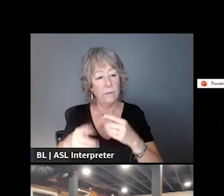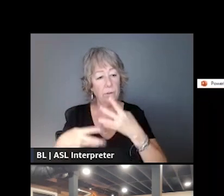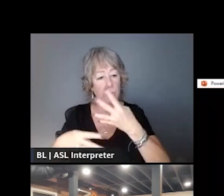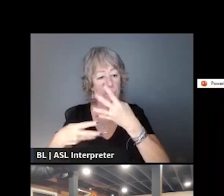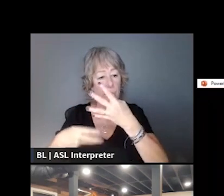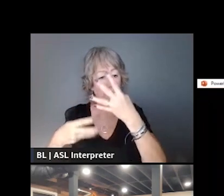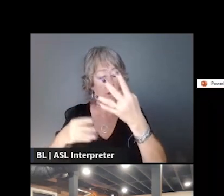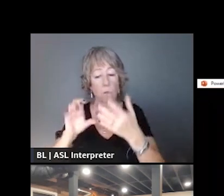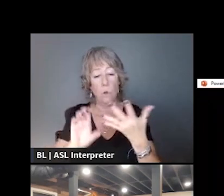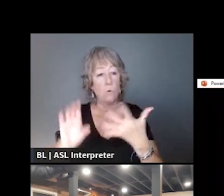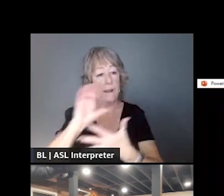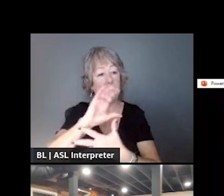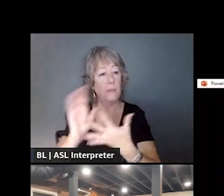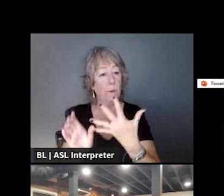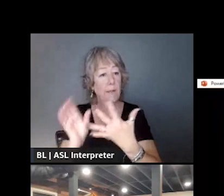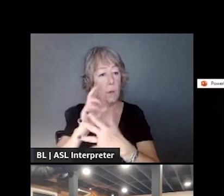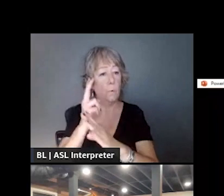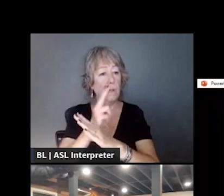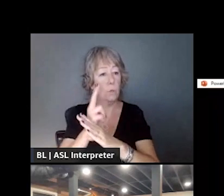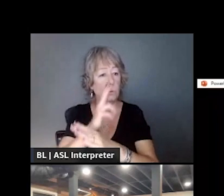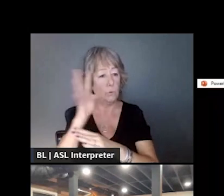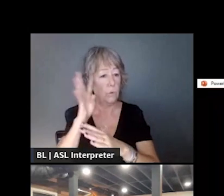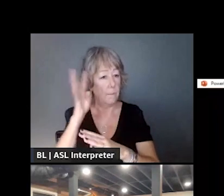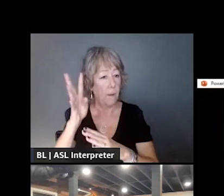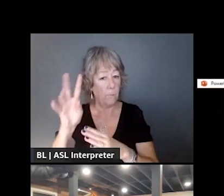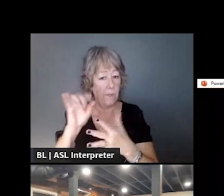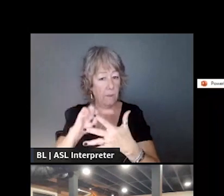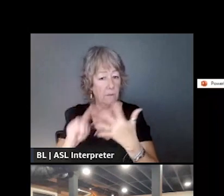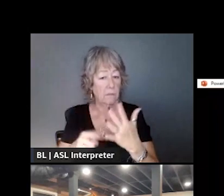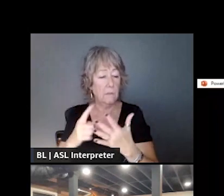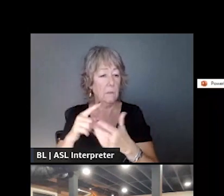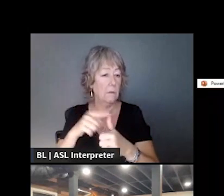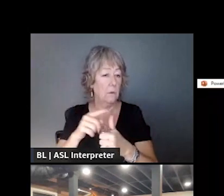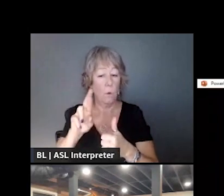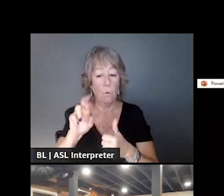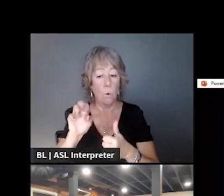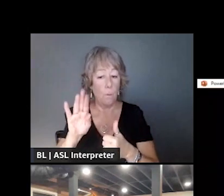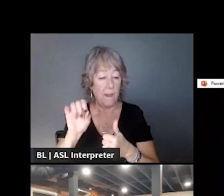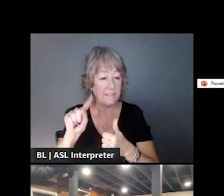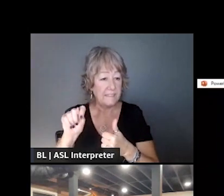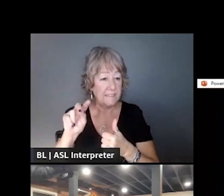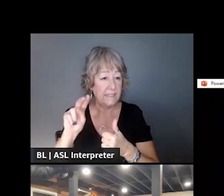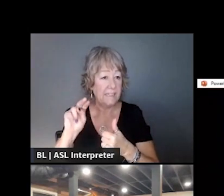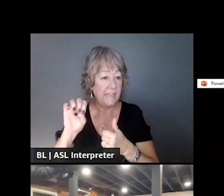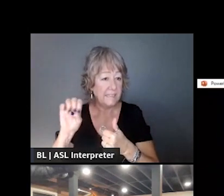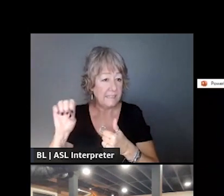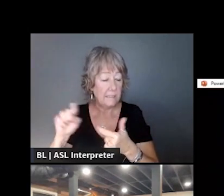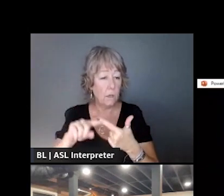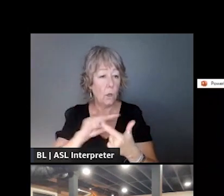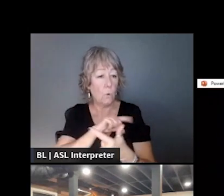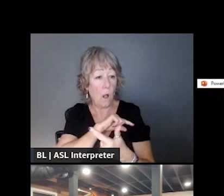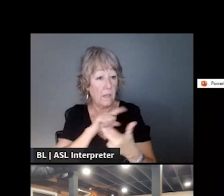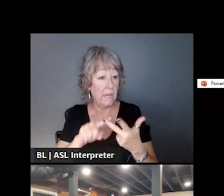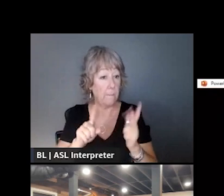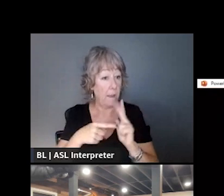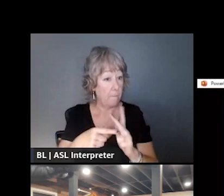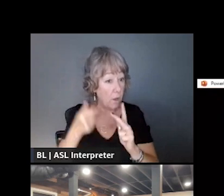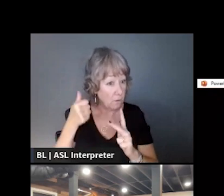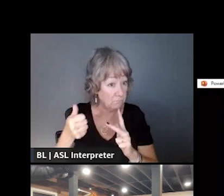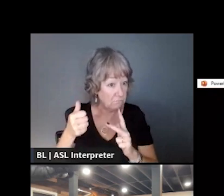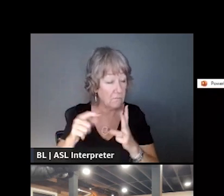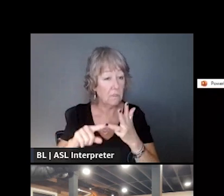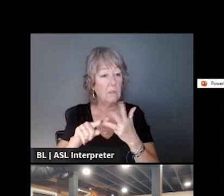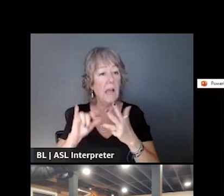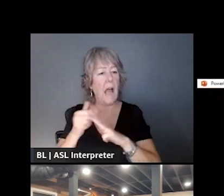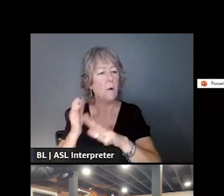criteria that we use to come up with a prediction. So you can look at things like robustness and quality, and is my model doing well, and how am I